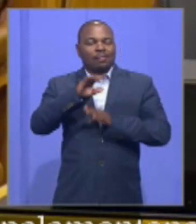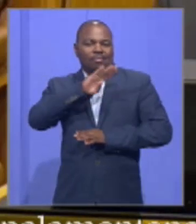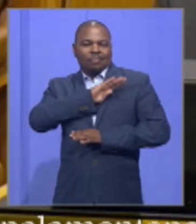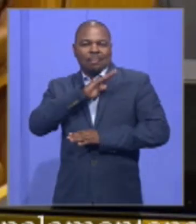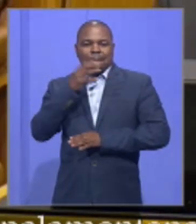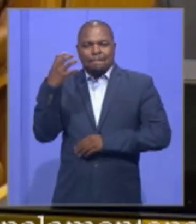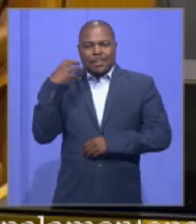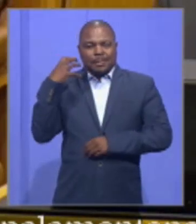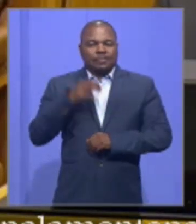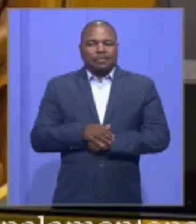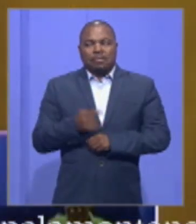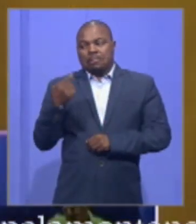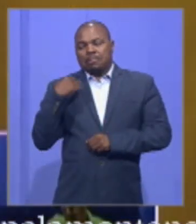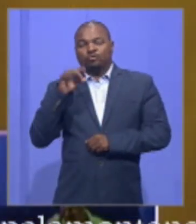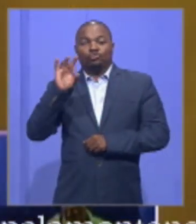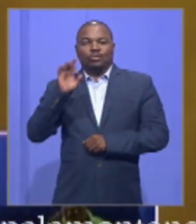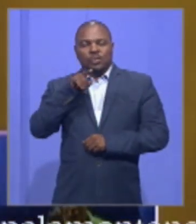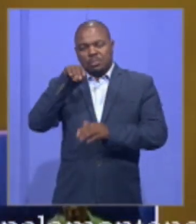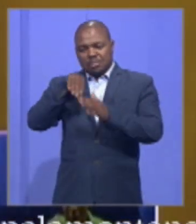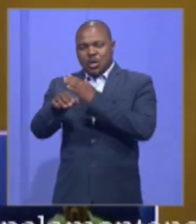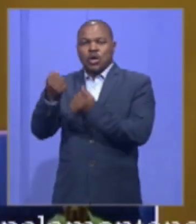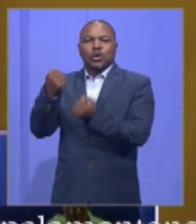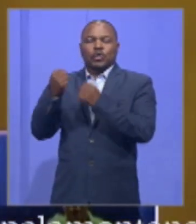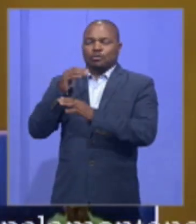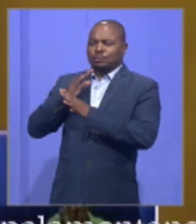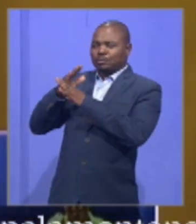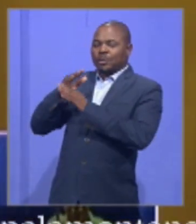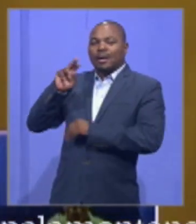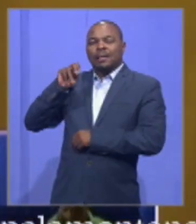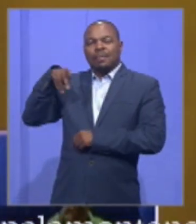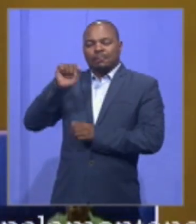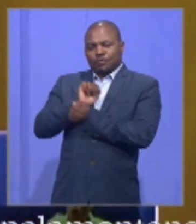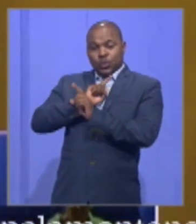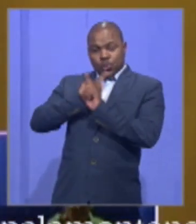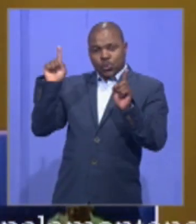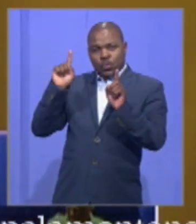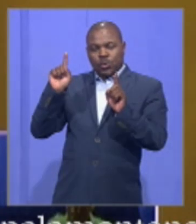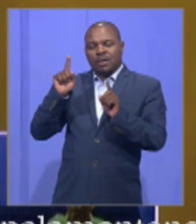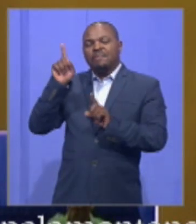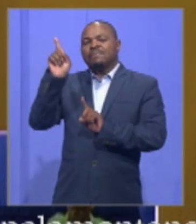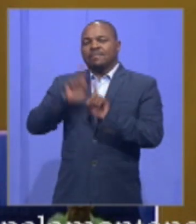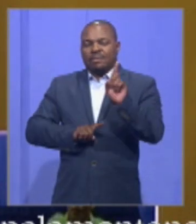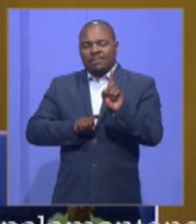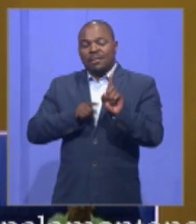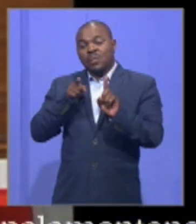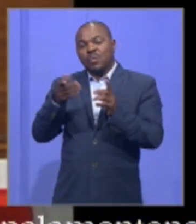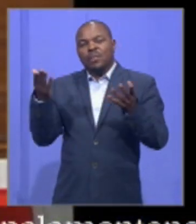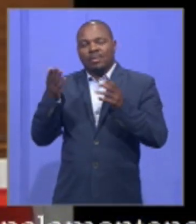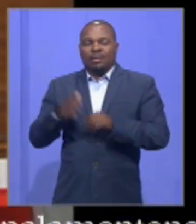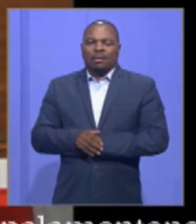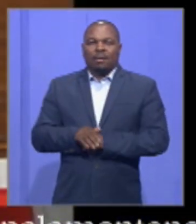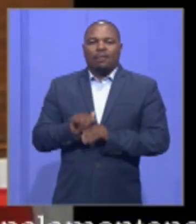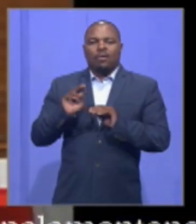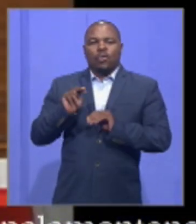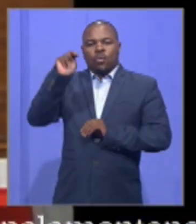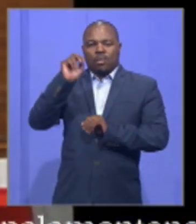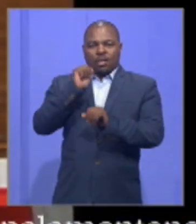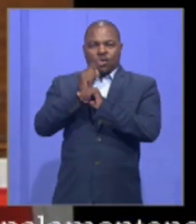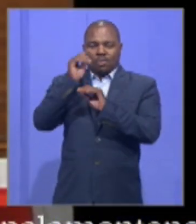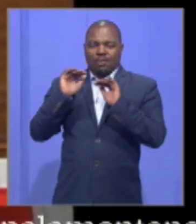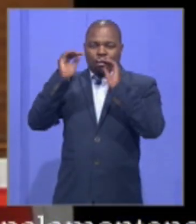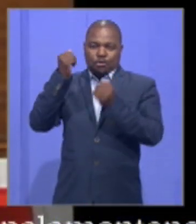tshireletso. Ka la bobedi o reteletswe ke go iletsa NPA go mo tshwara mo kgetseng e retetseng kwa kgotlatshekelo ya North